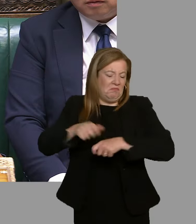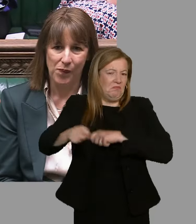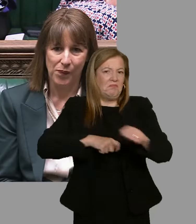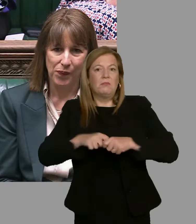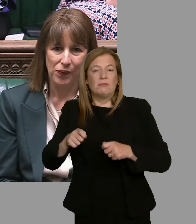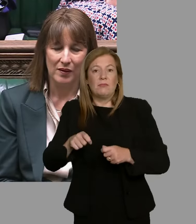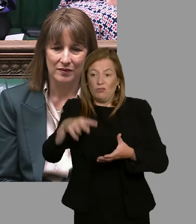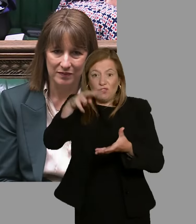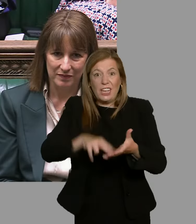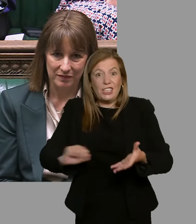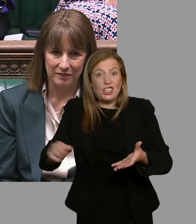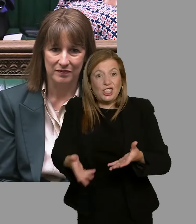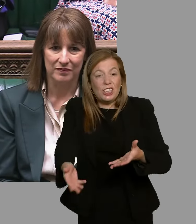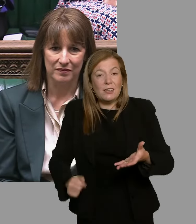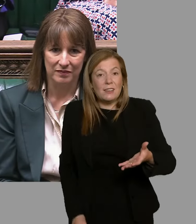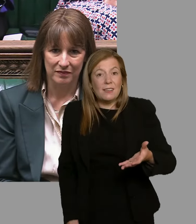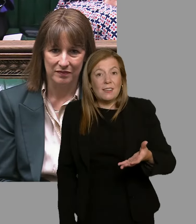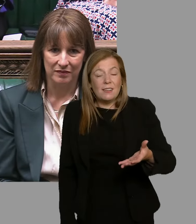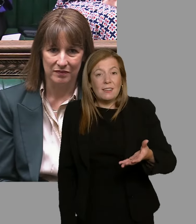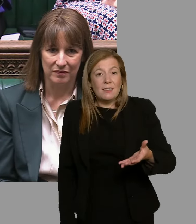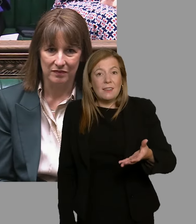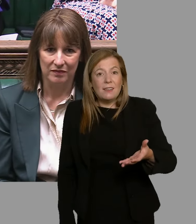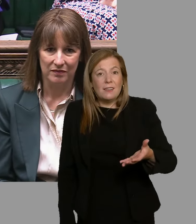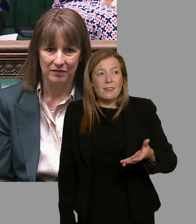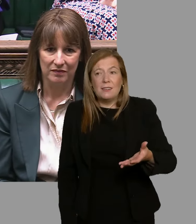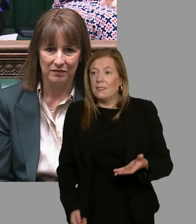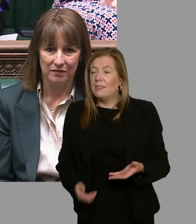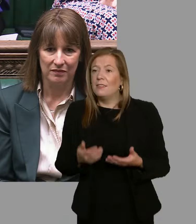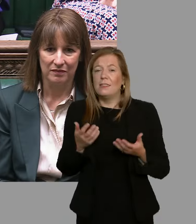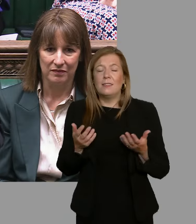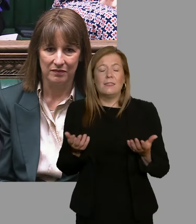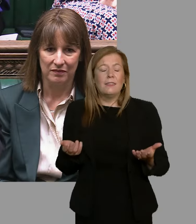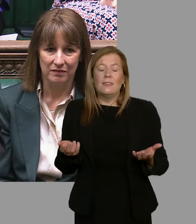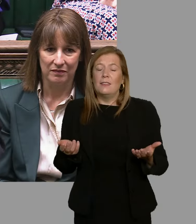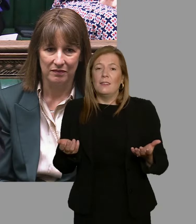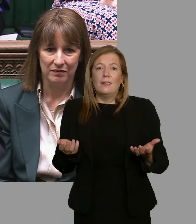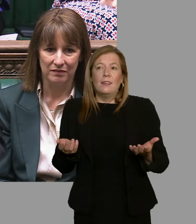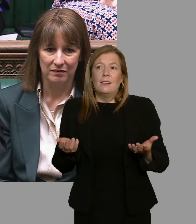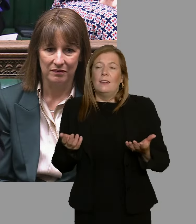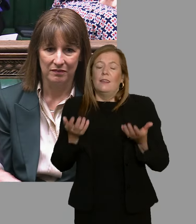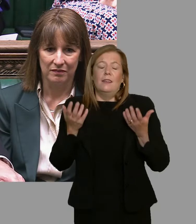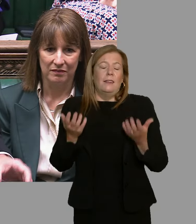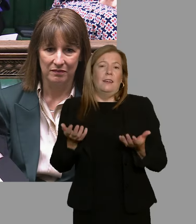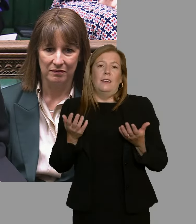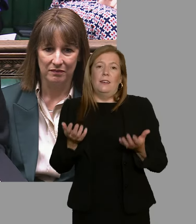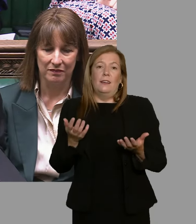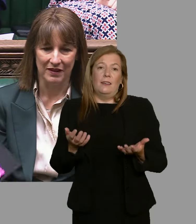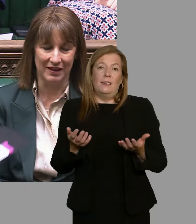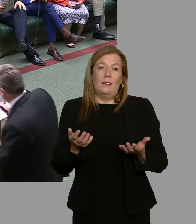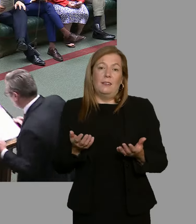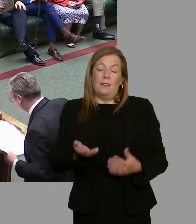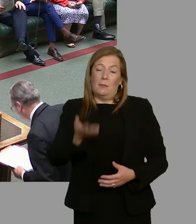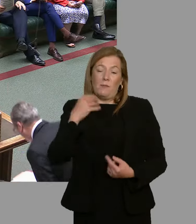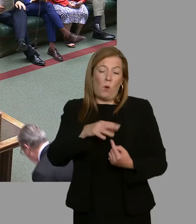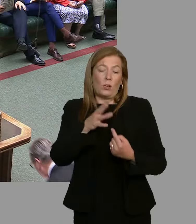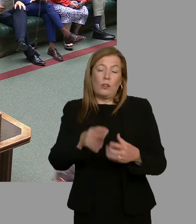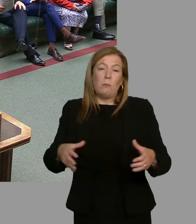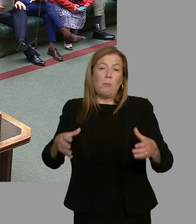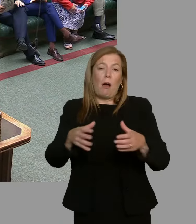They're reduced to a brain rot. A once great political party is sliding into brain-dead oblivion.